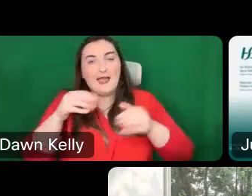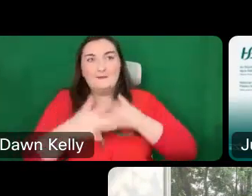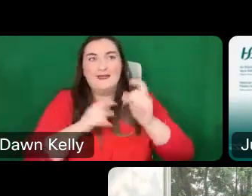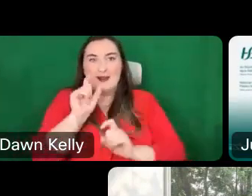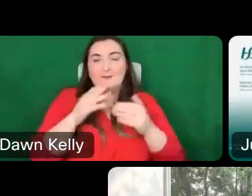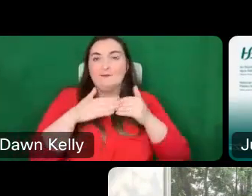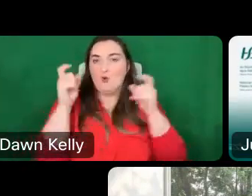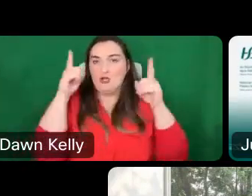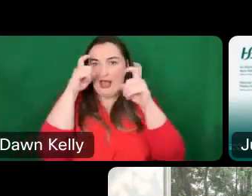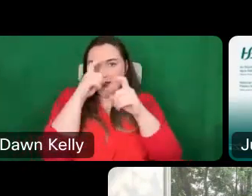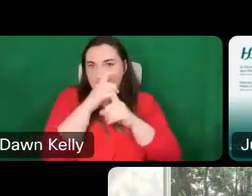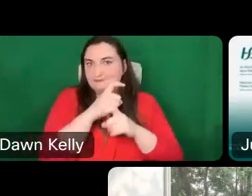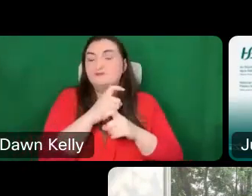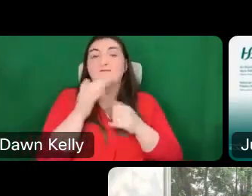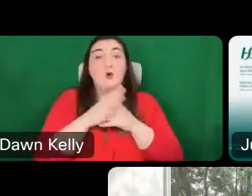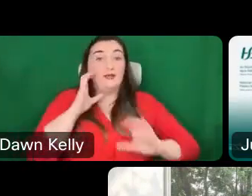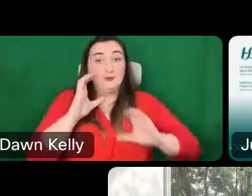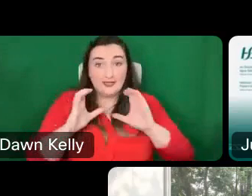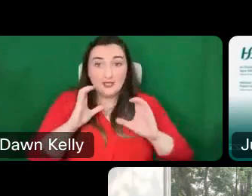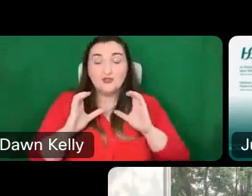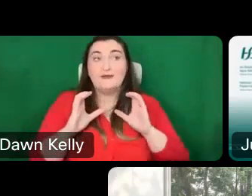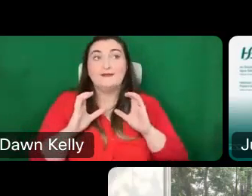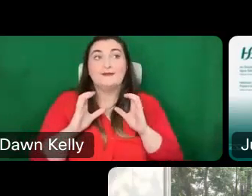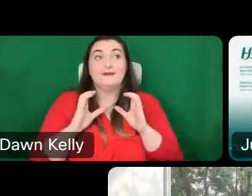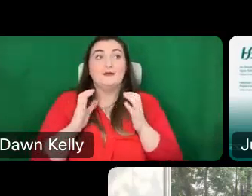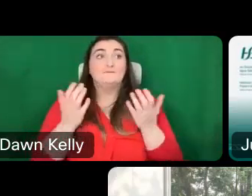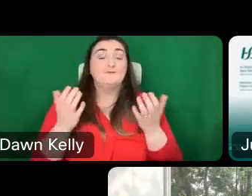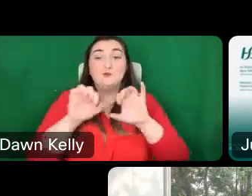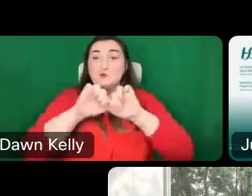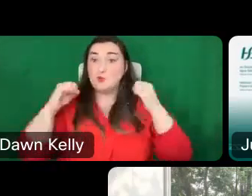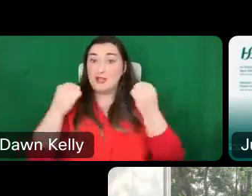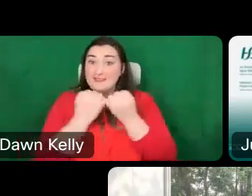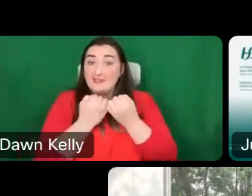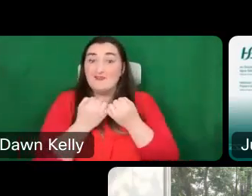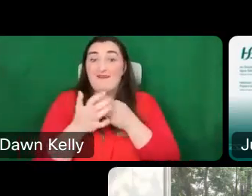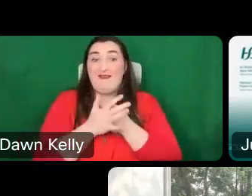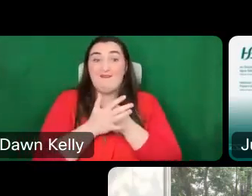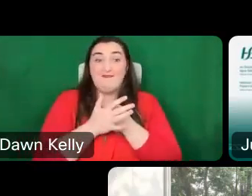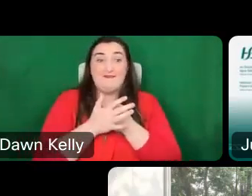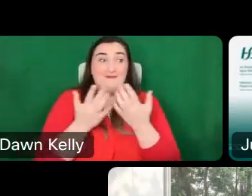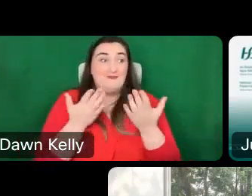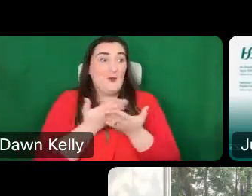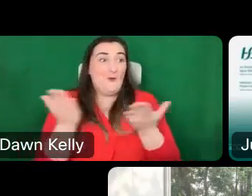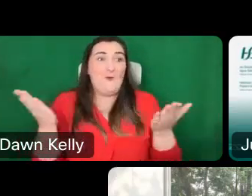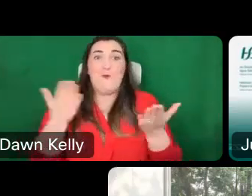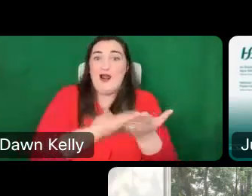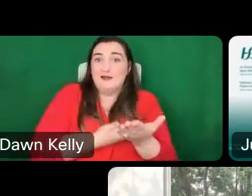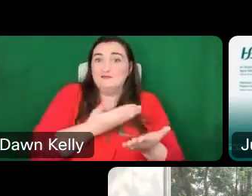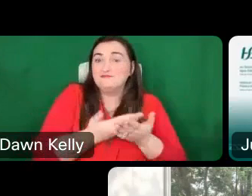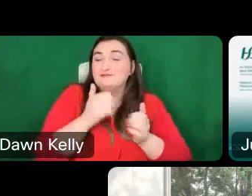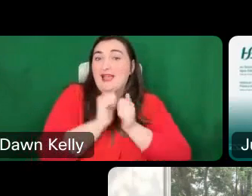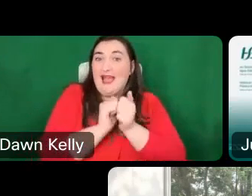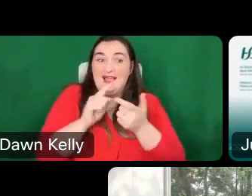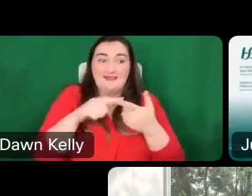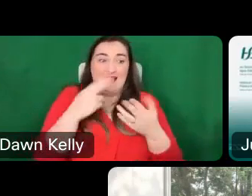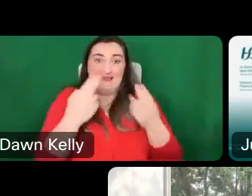more challenging in terms of communication, socialization of the whole, the Act and the requirements.